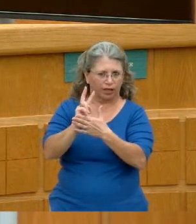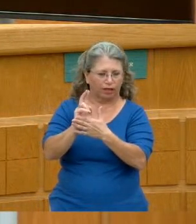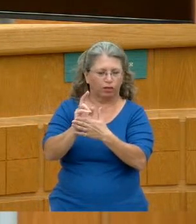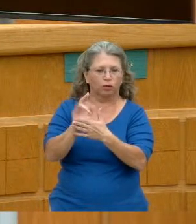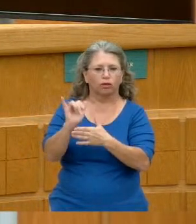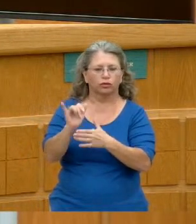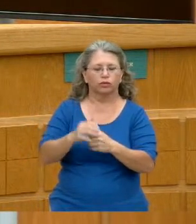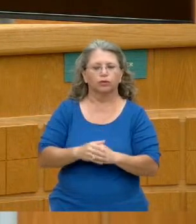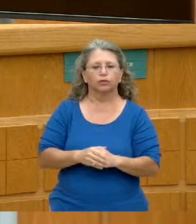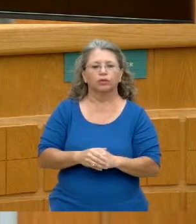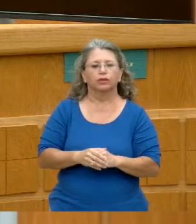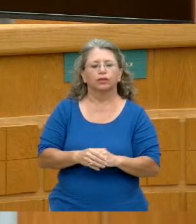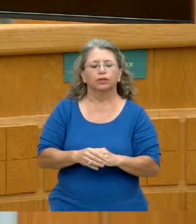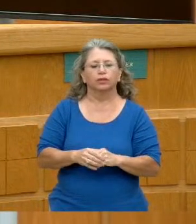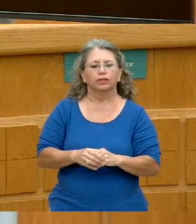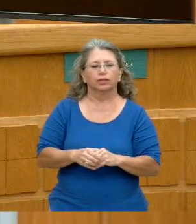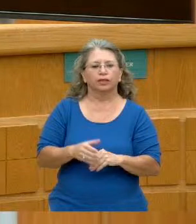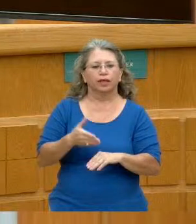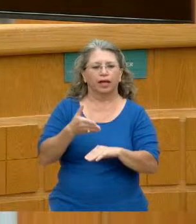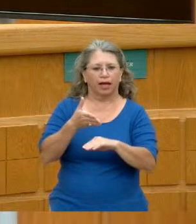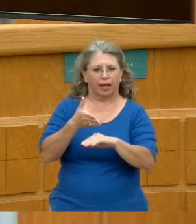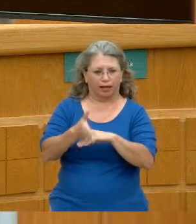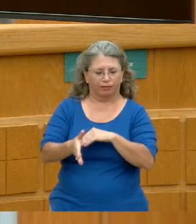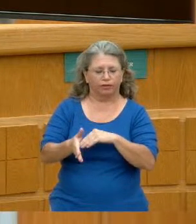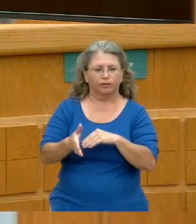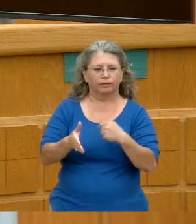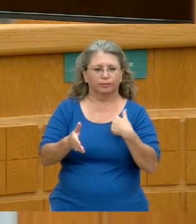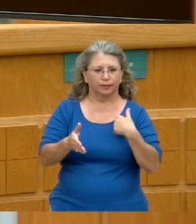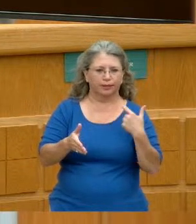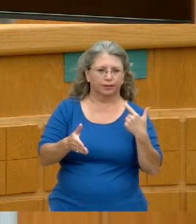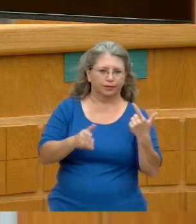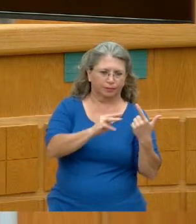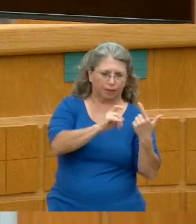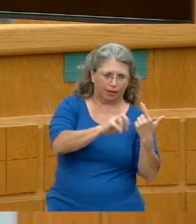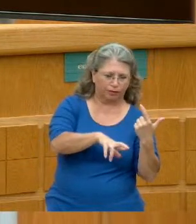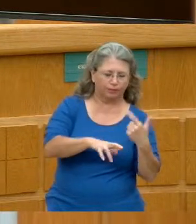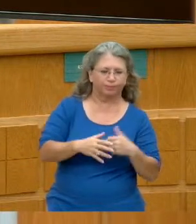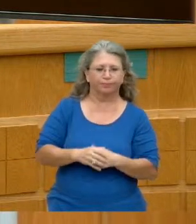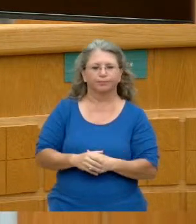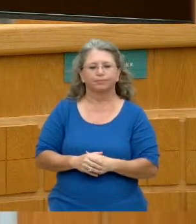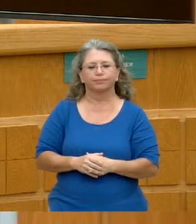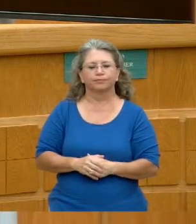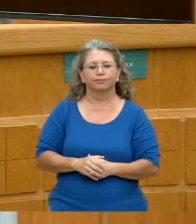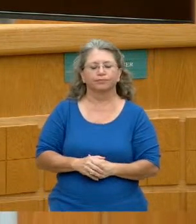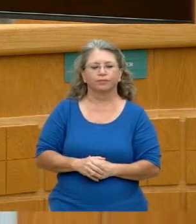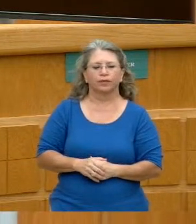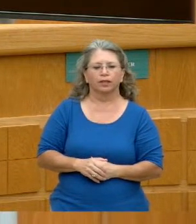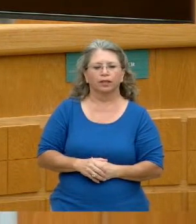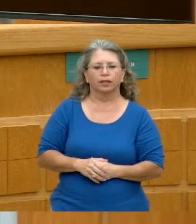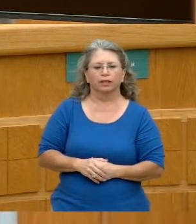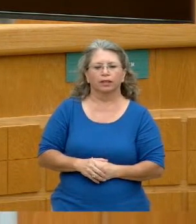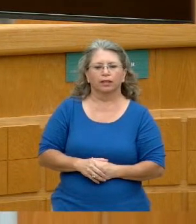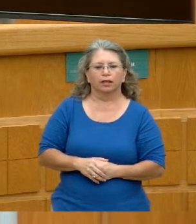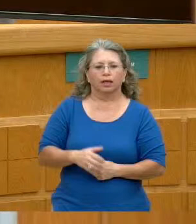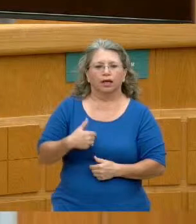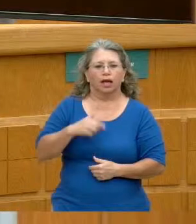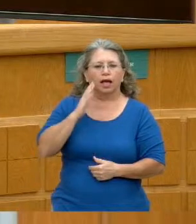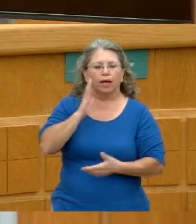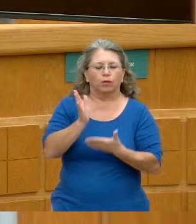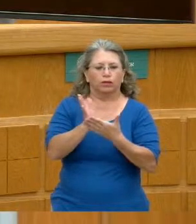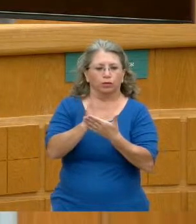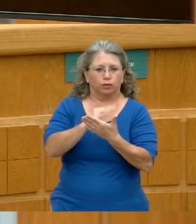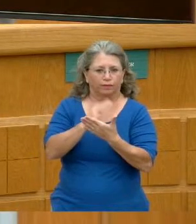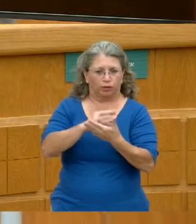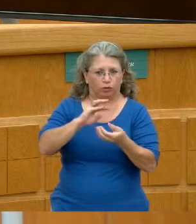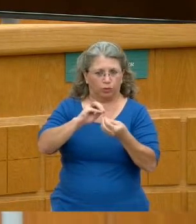through video later in the presentation. What I'm going to do is go through our numbers, and then